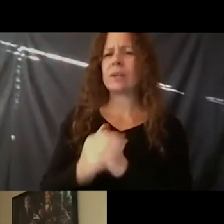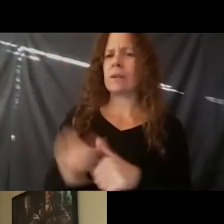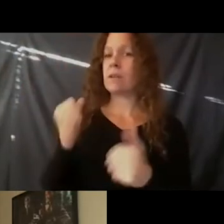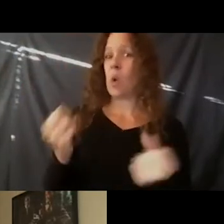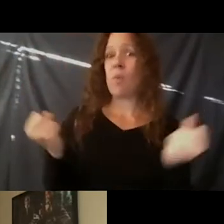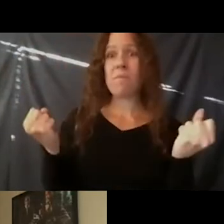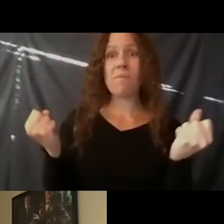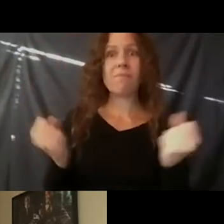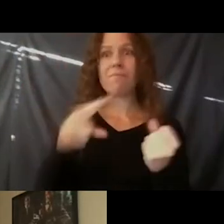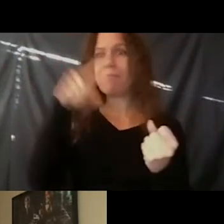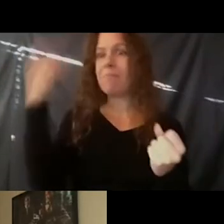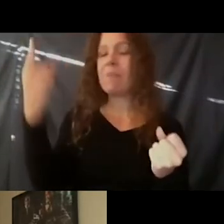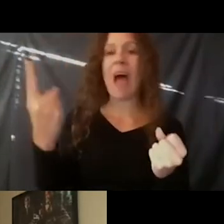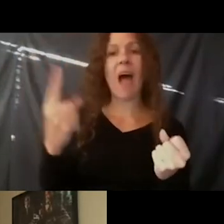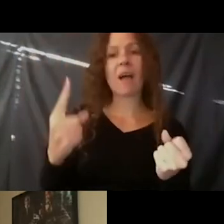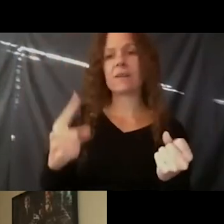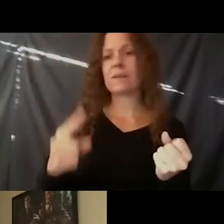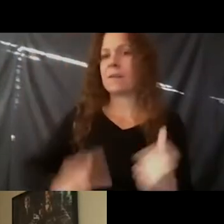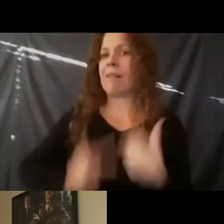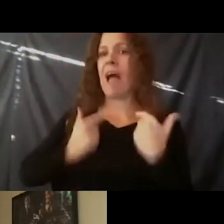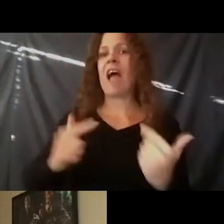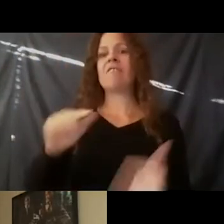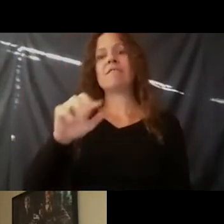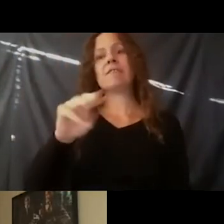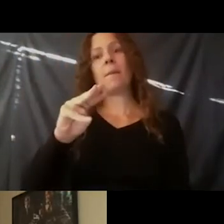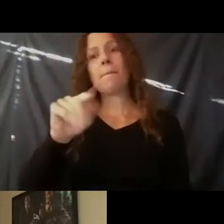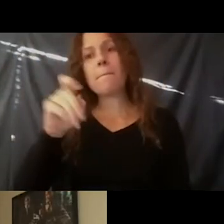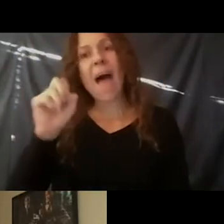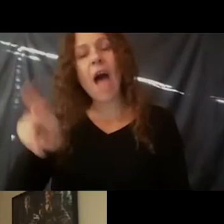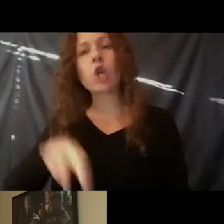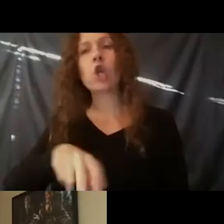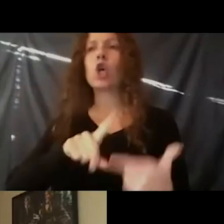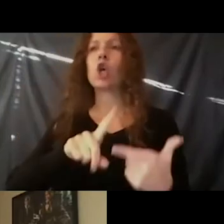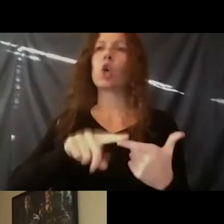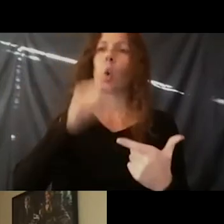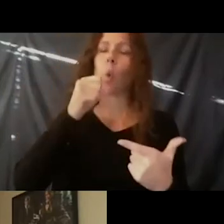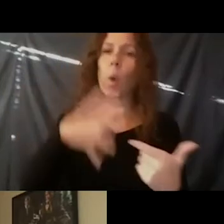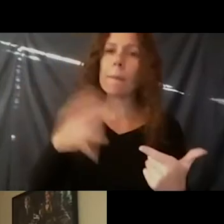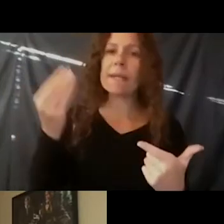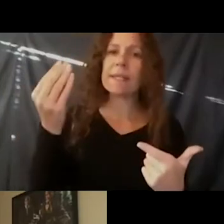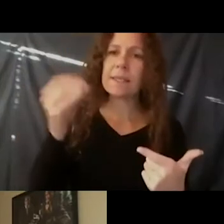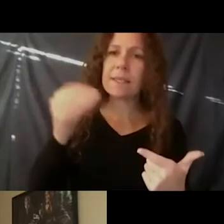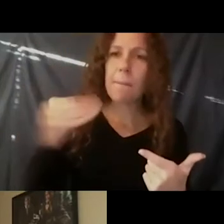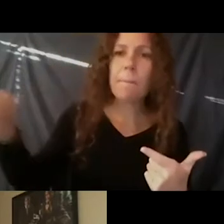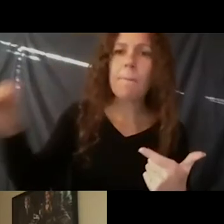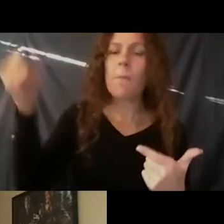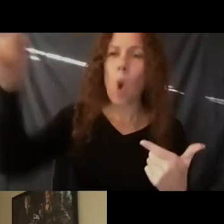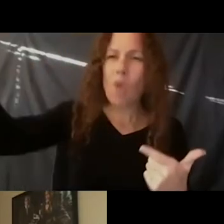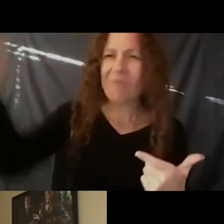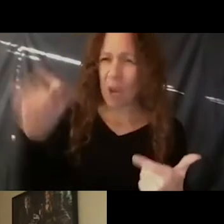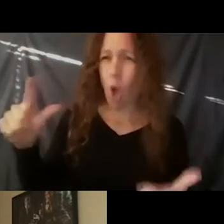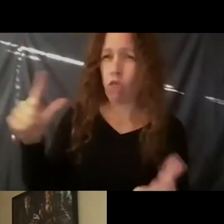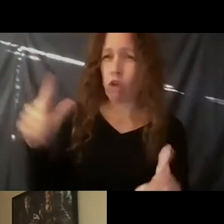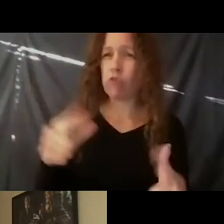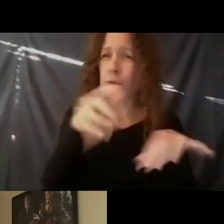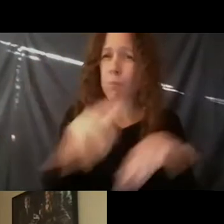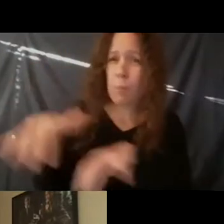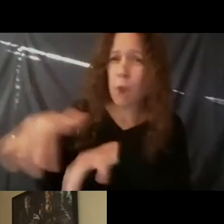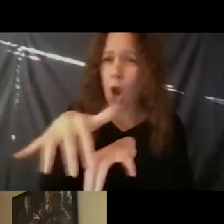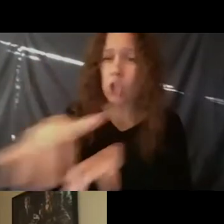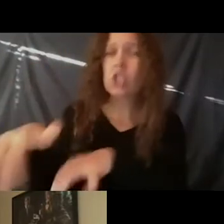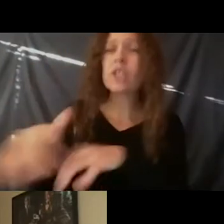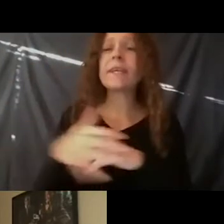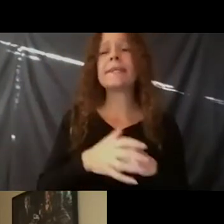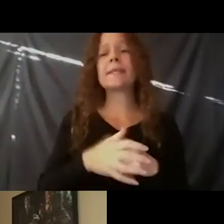the Black Lives Matter movement, the women's movement with all the women's marches, the immigrants' rights movements have been